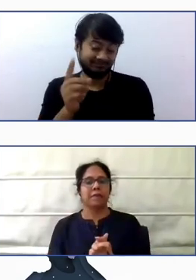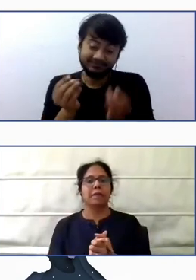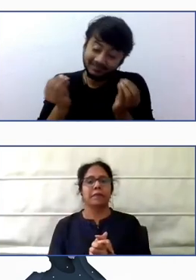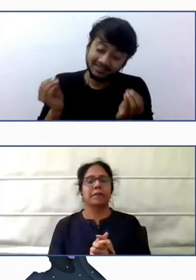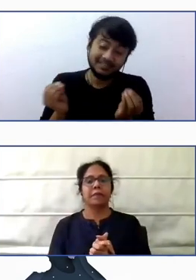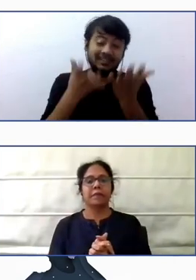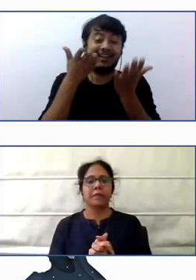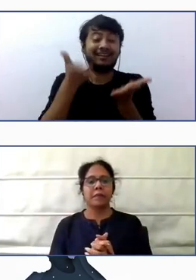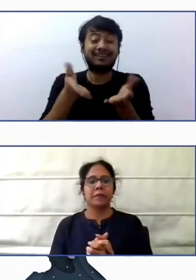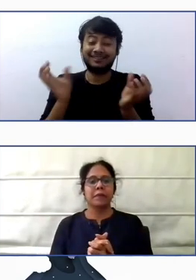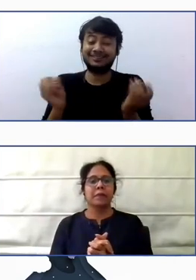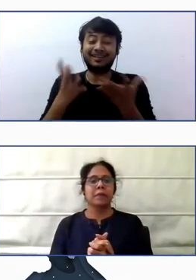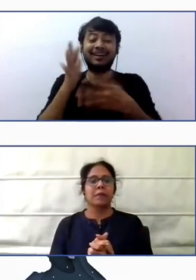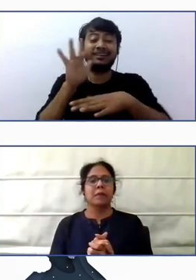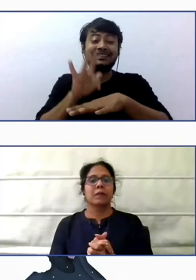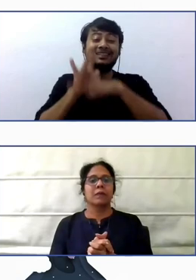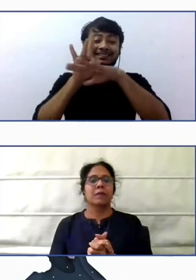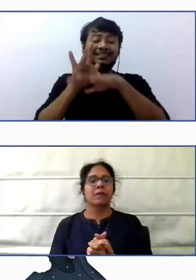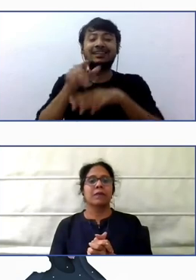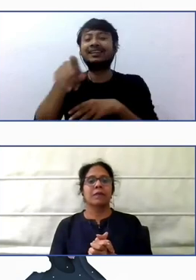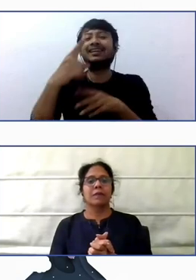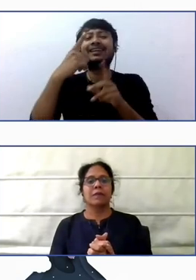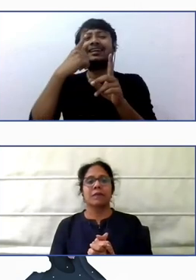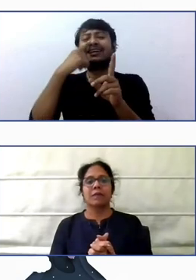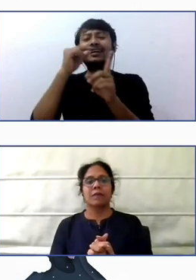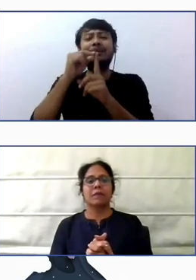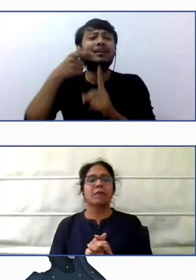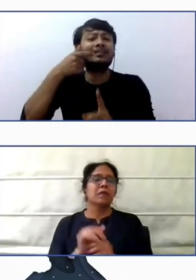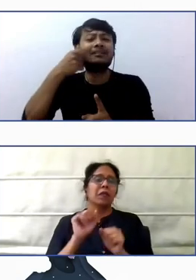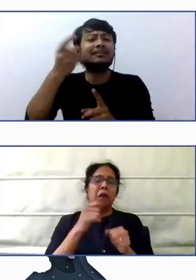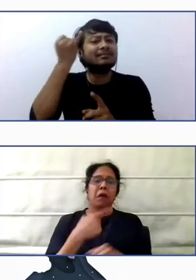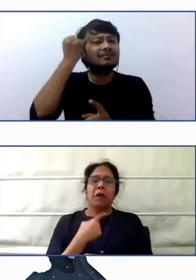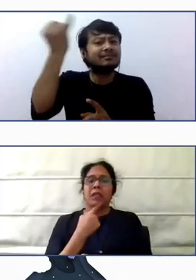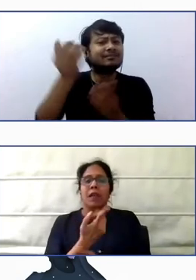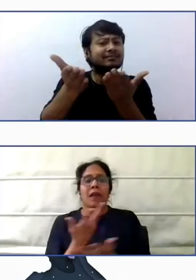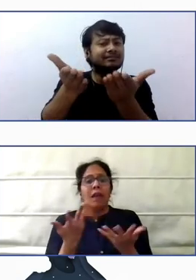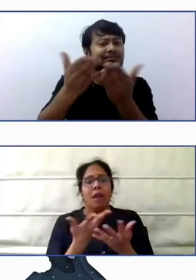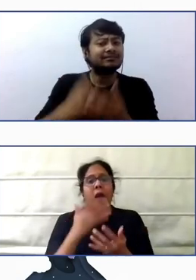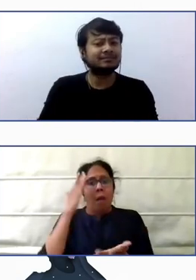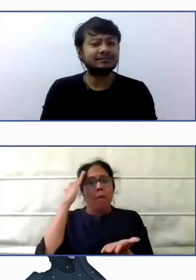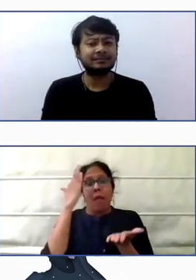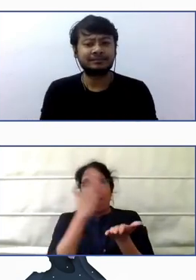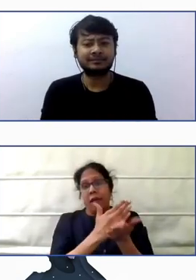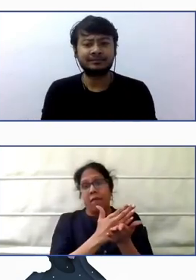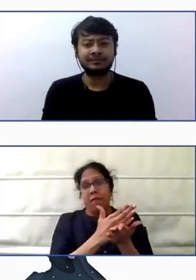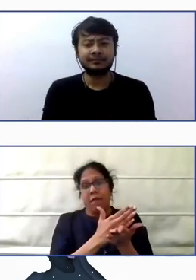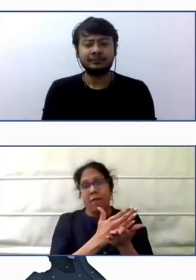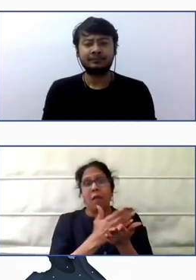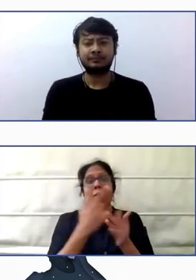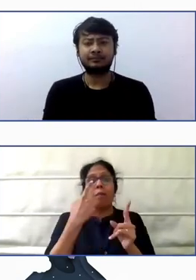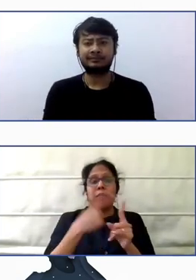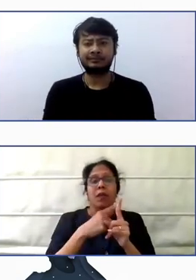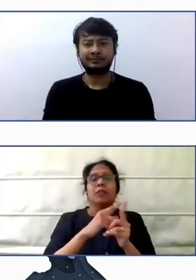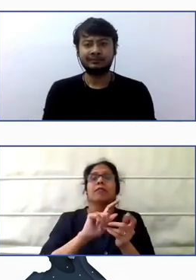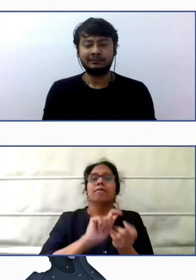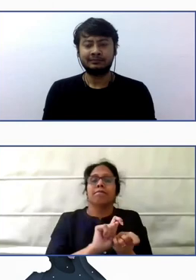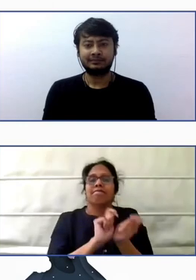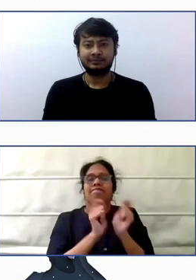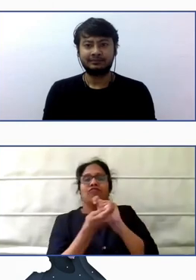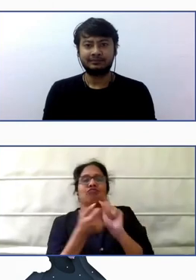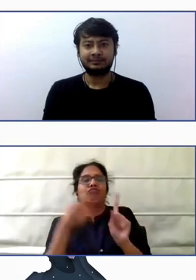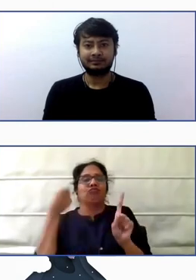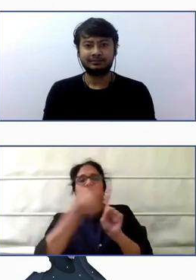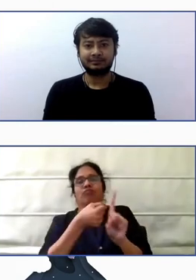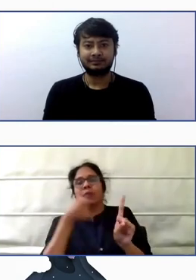everything. Wonderful. Yeah. What do you say, Prathana? I would say believe and become an advocate. We